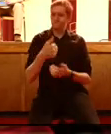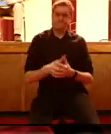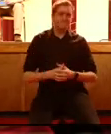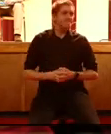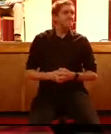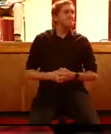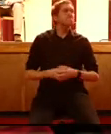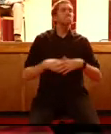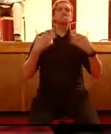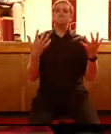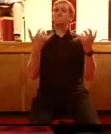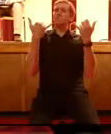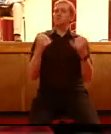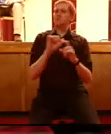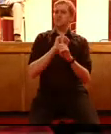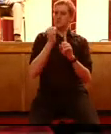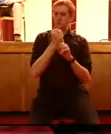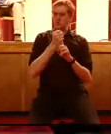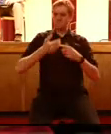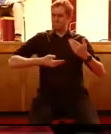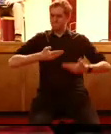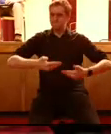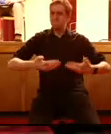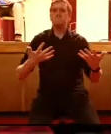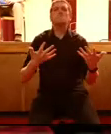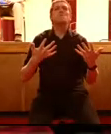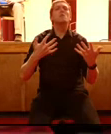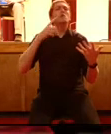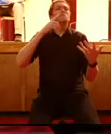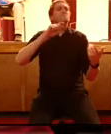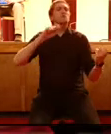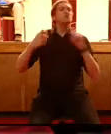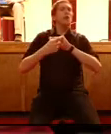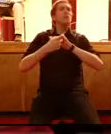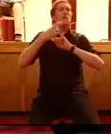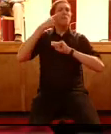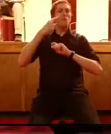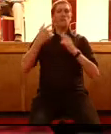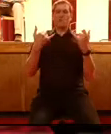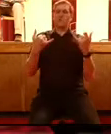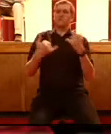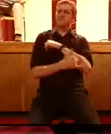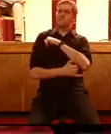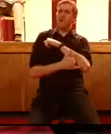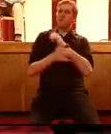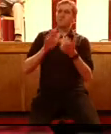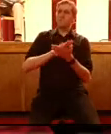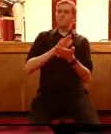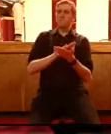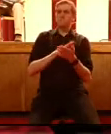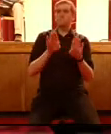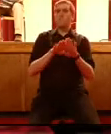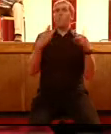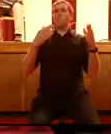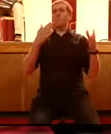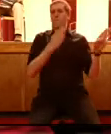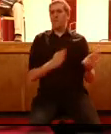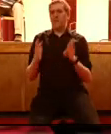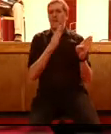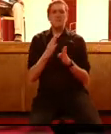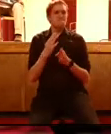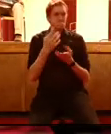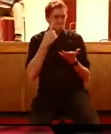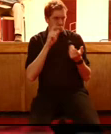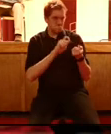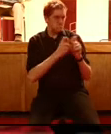Given the current situation, what changes to the existing Bradford County Schools reopening plan do you believe need to be